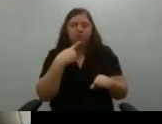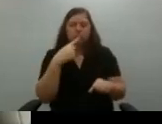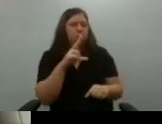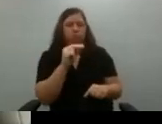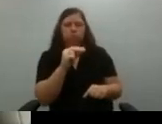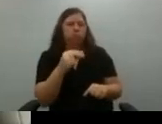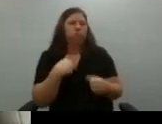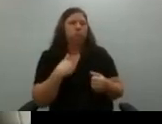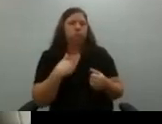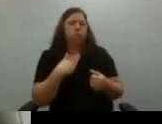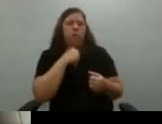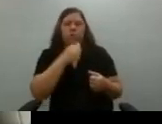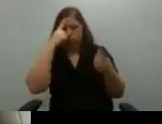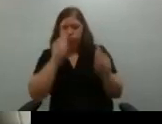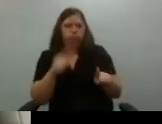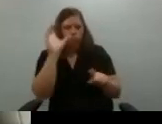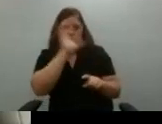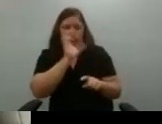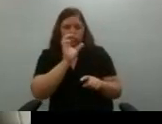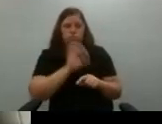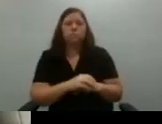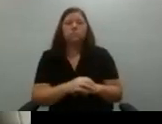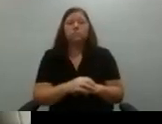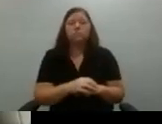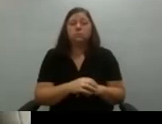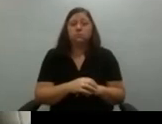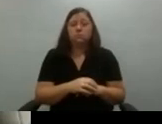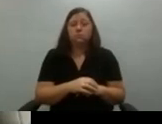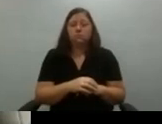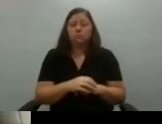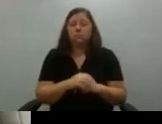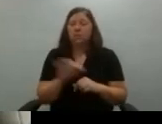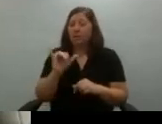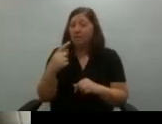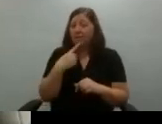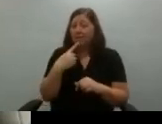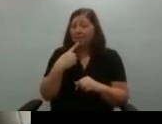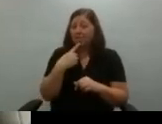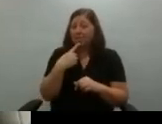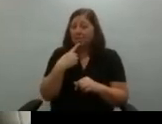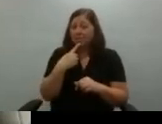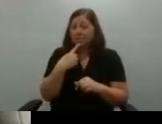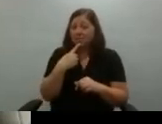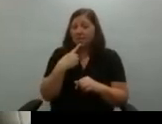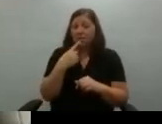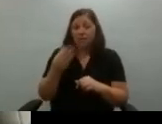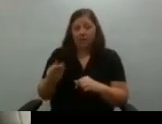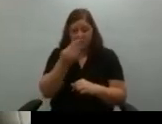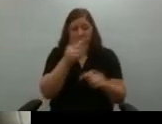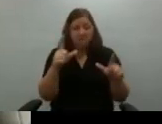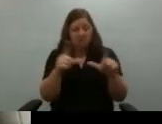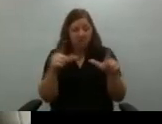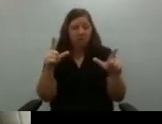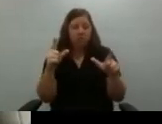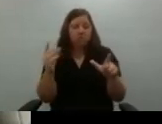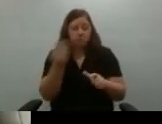to this search. Other than providing, like I said, the license, the registration, and proof of insurance, you do